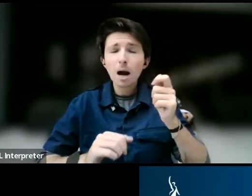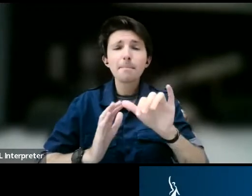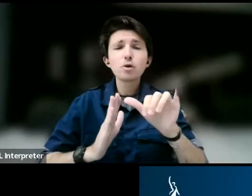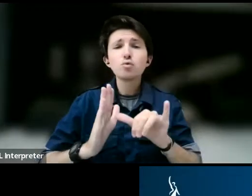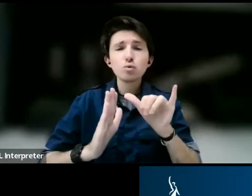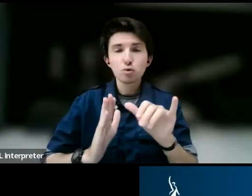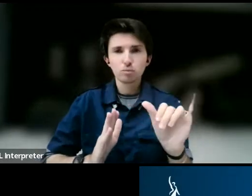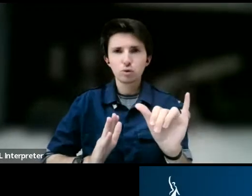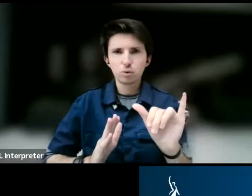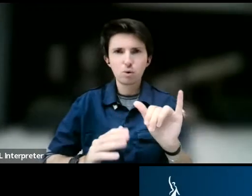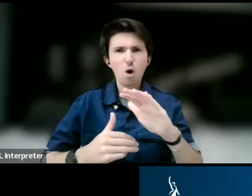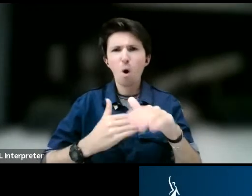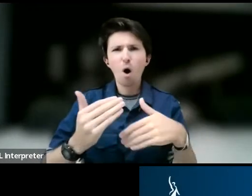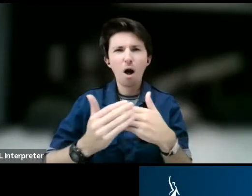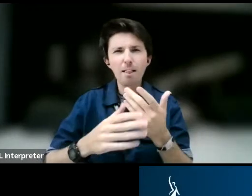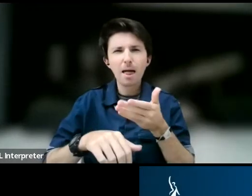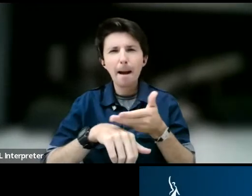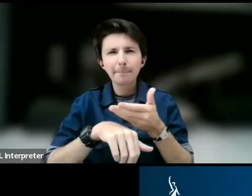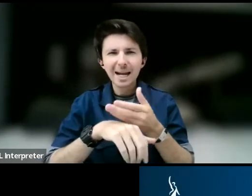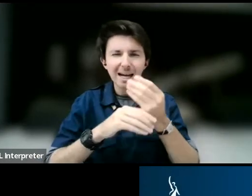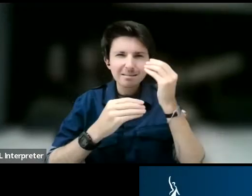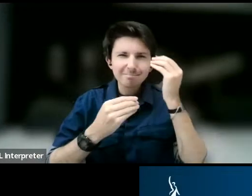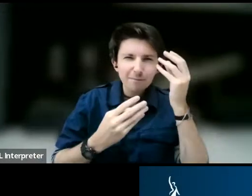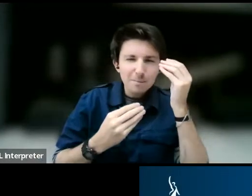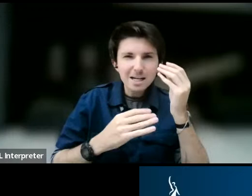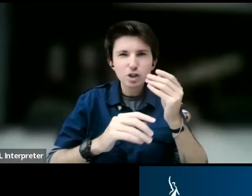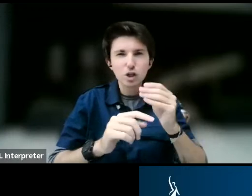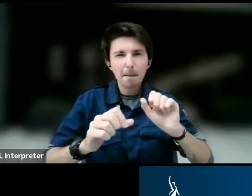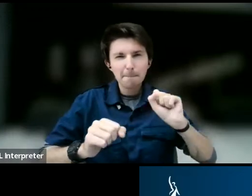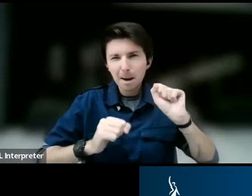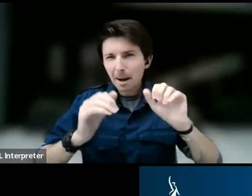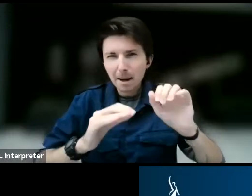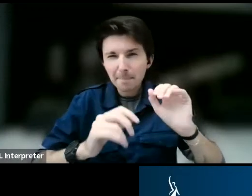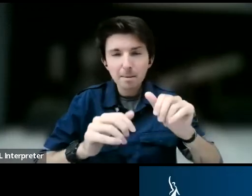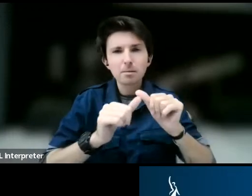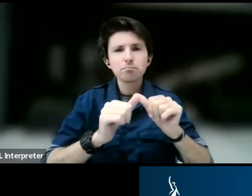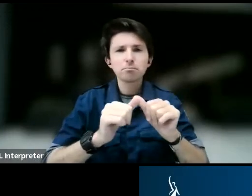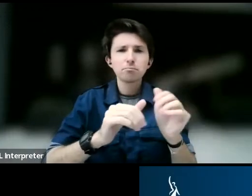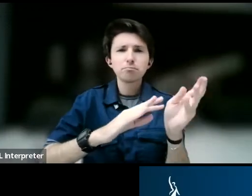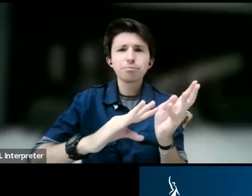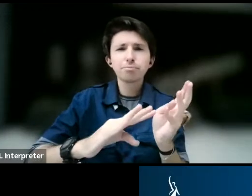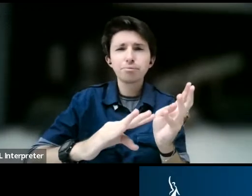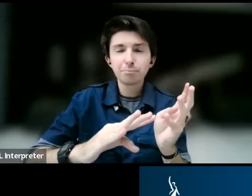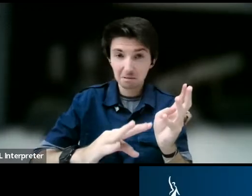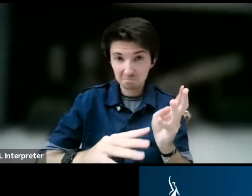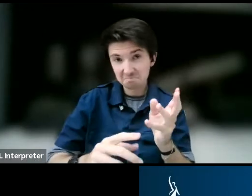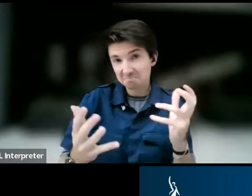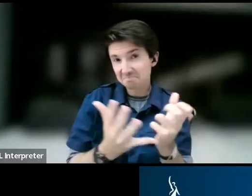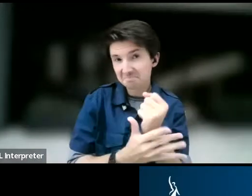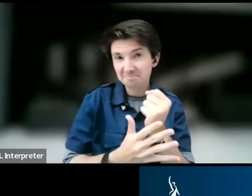that we are posting. Thank you so much. Have a wonderful rest of your day, and we'll see you next time.